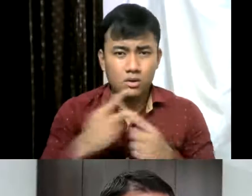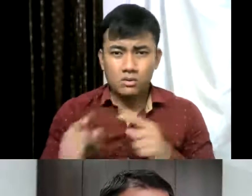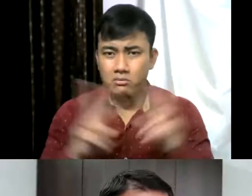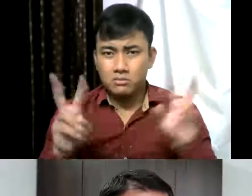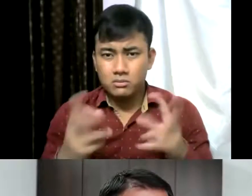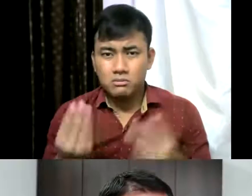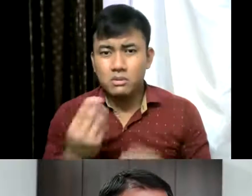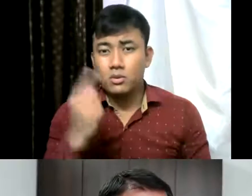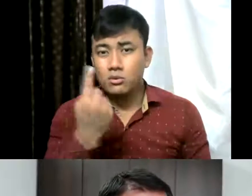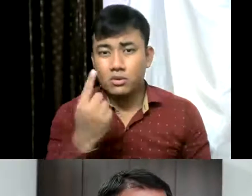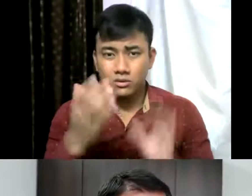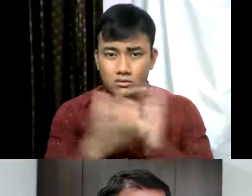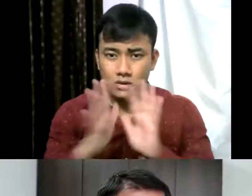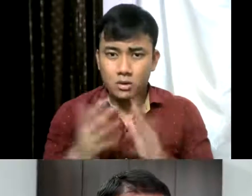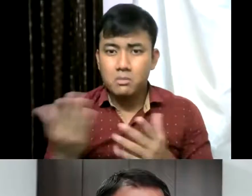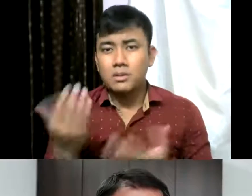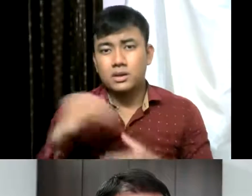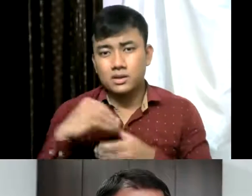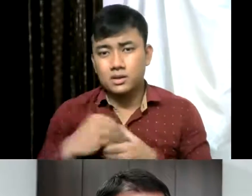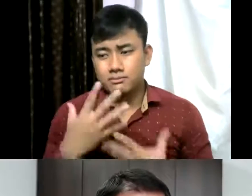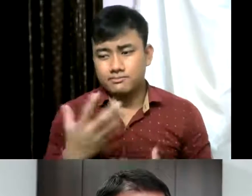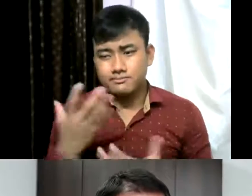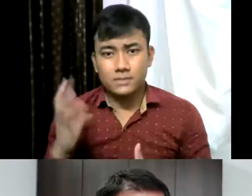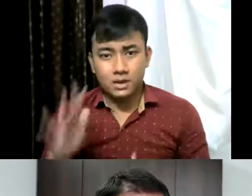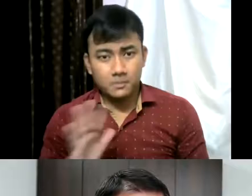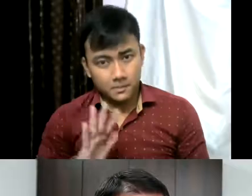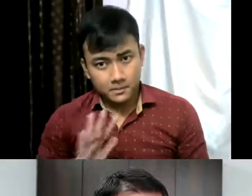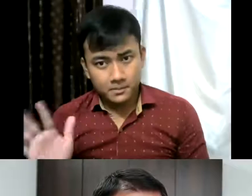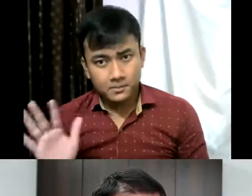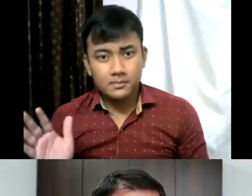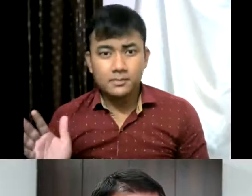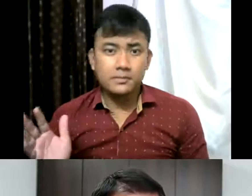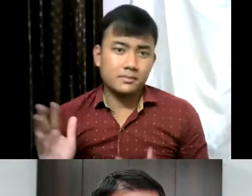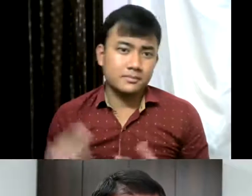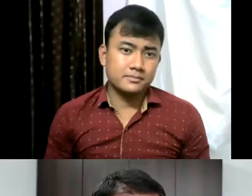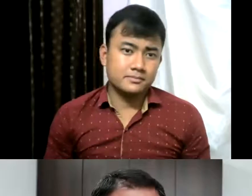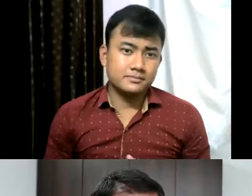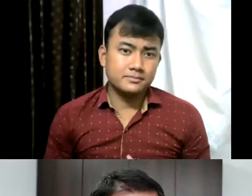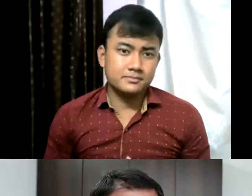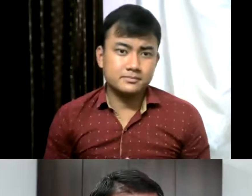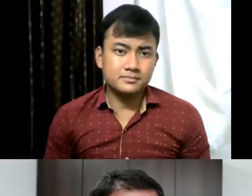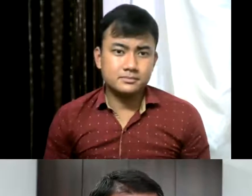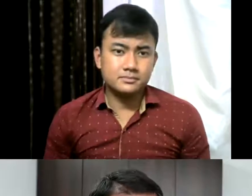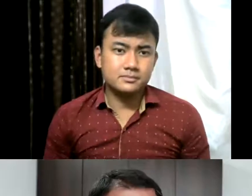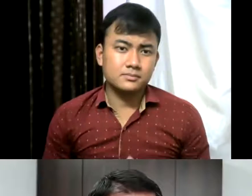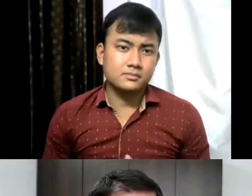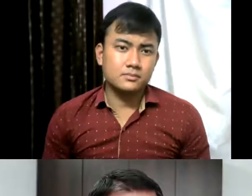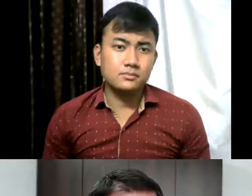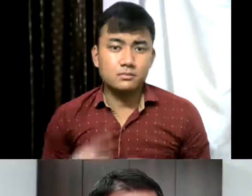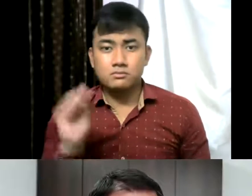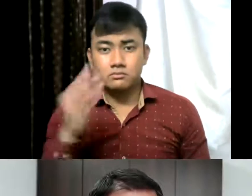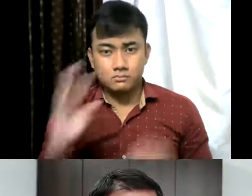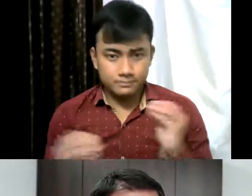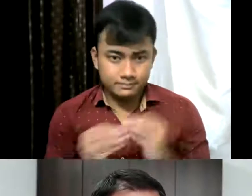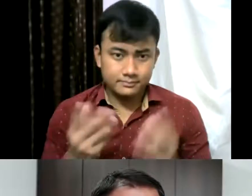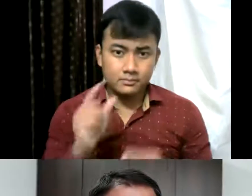at least desires to have an OnlyFans account. That has also been one of the ways in which people are earning money. Brilliant, right? But also ways in which